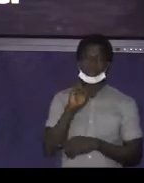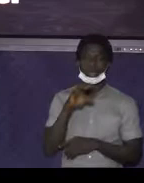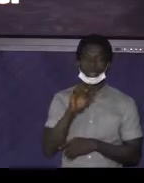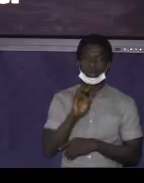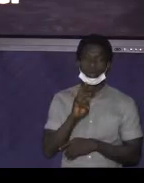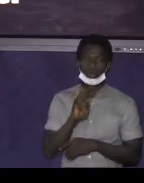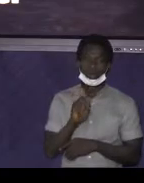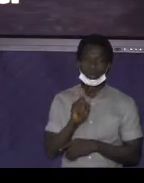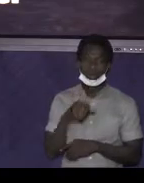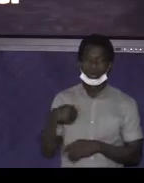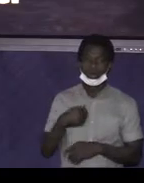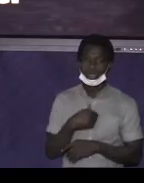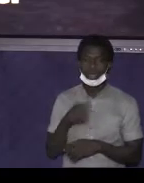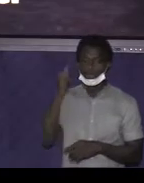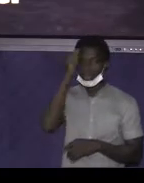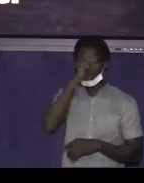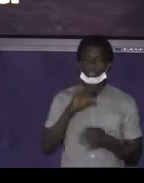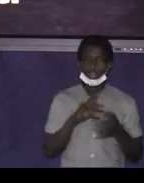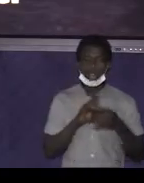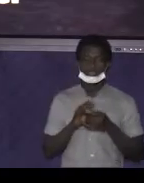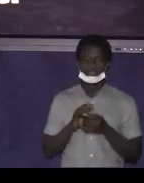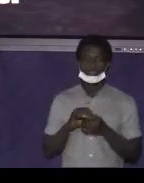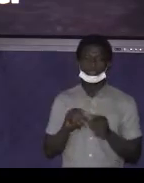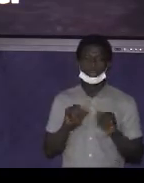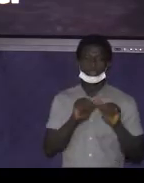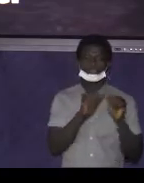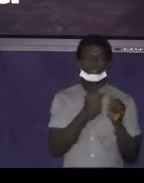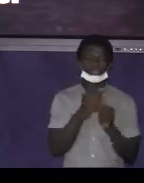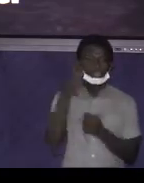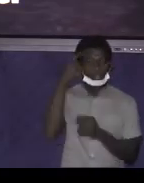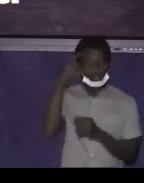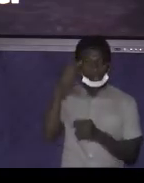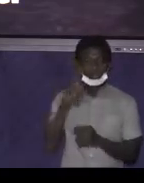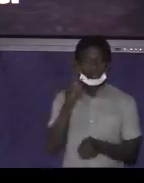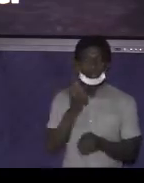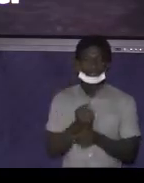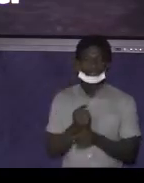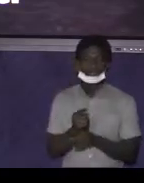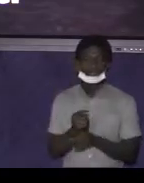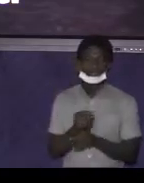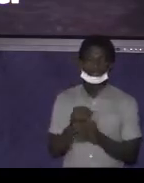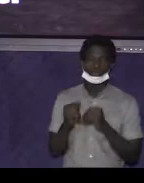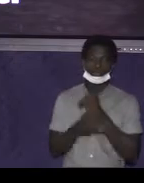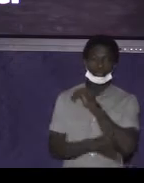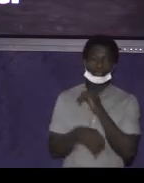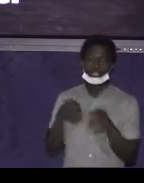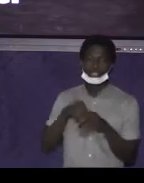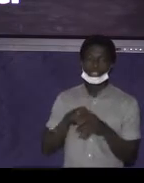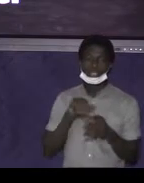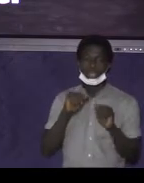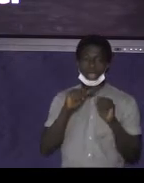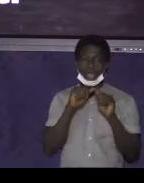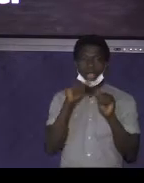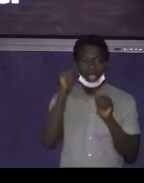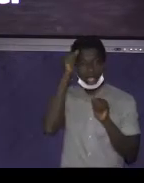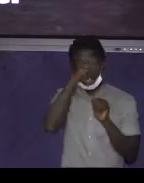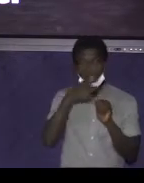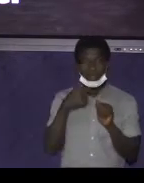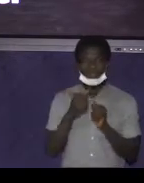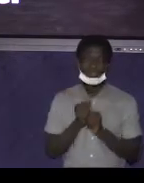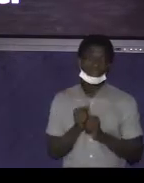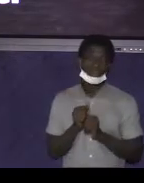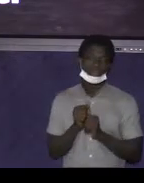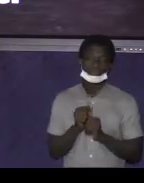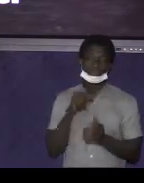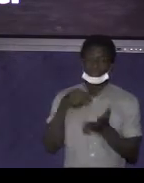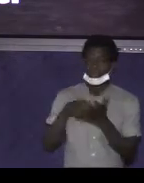Union, that means it is an association for just the countries in Africa continent. So that's why